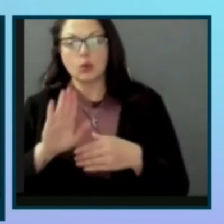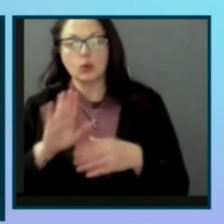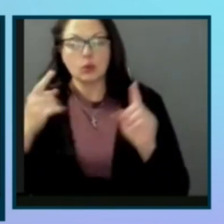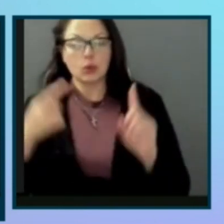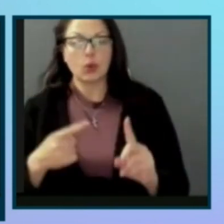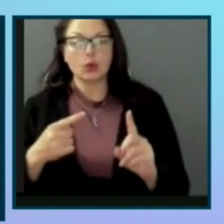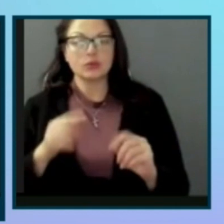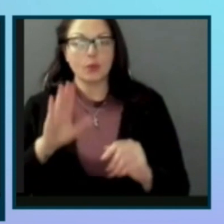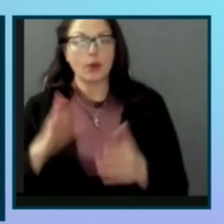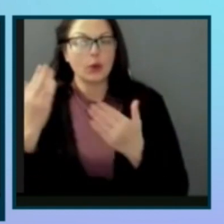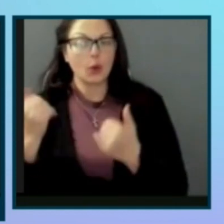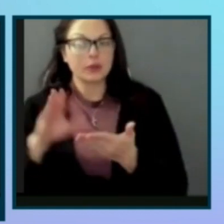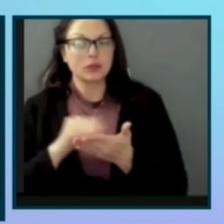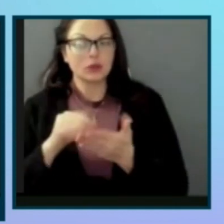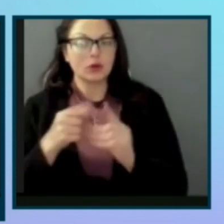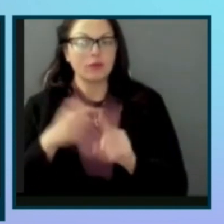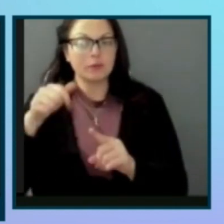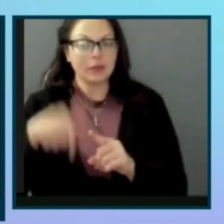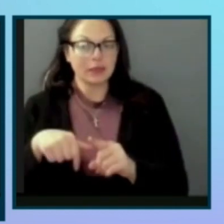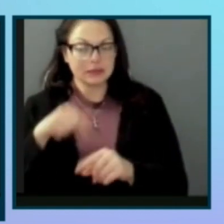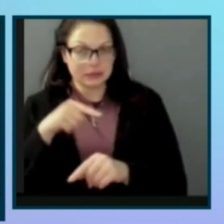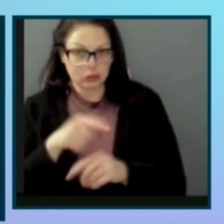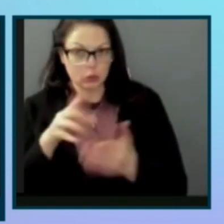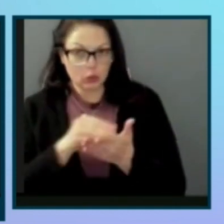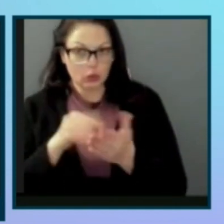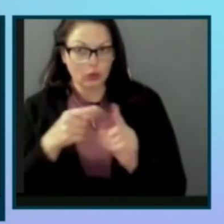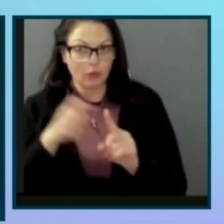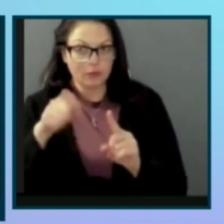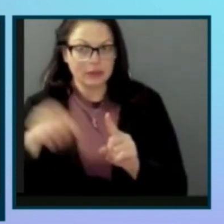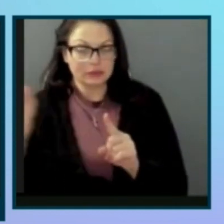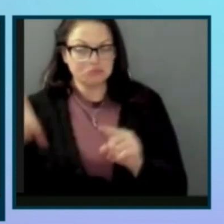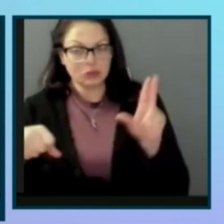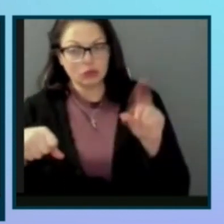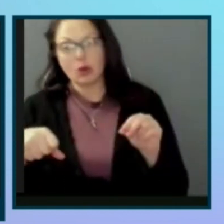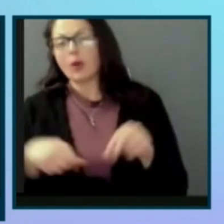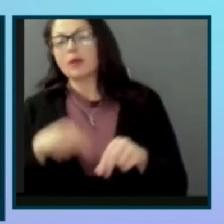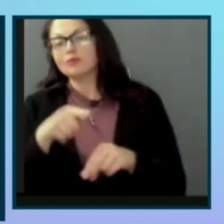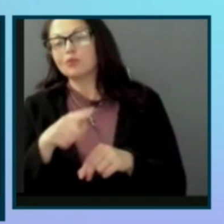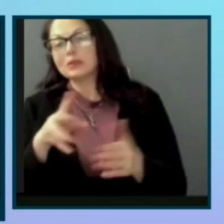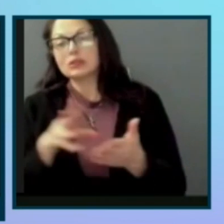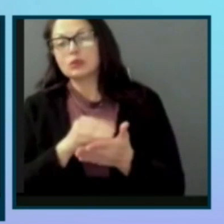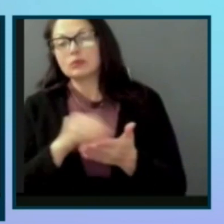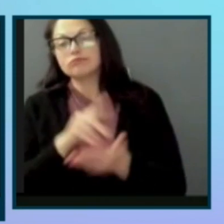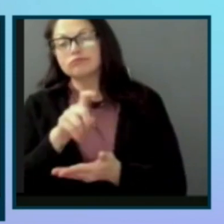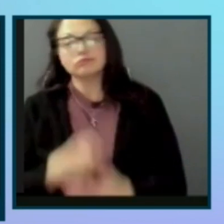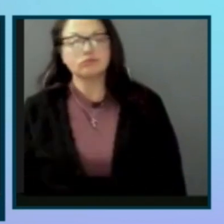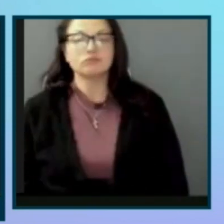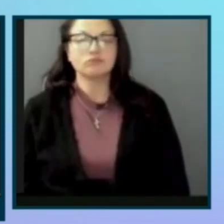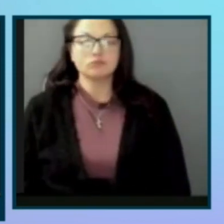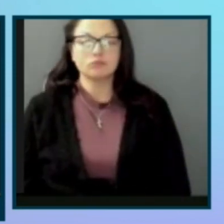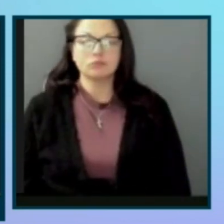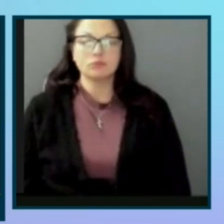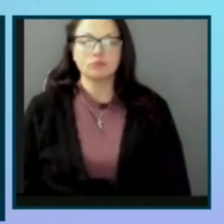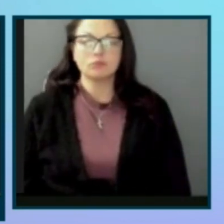you were hoping to learn from this, do you feel like that was accomplished? And what were some of your main takeaways? Yeah,